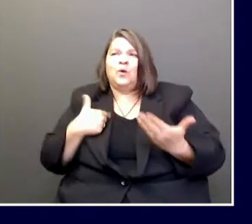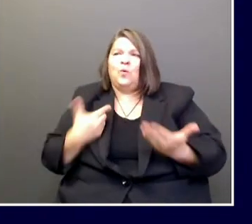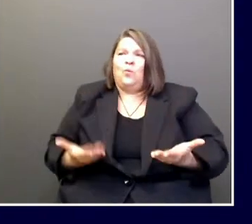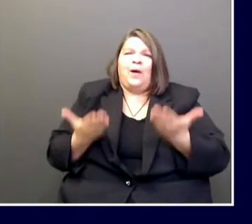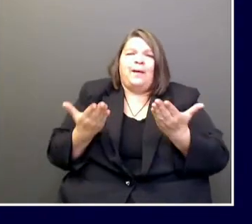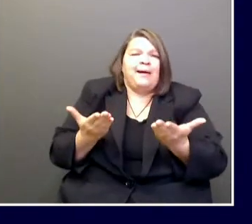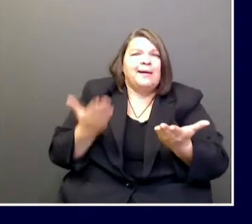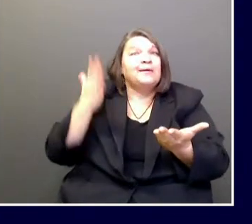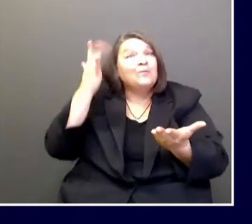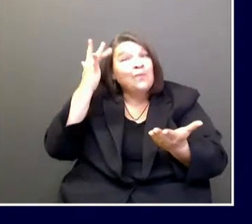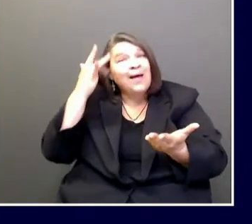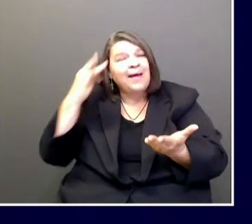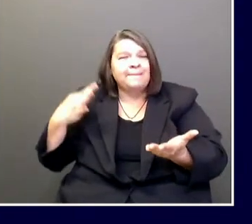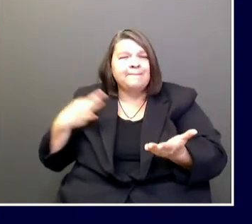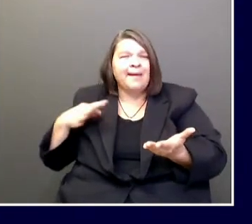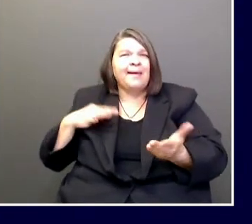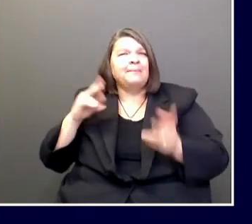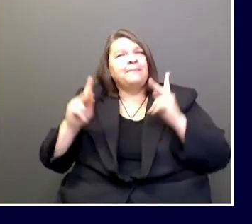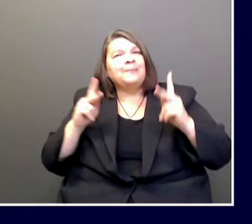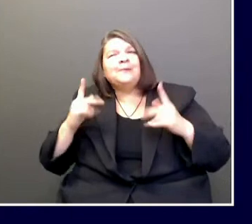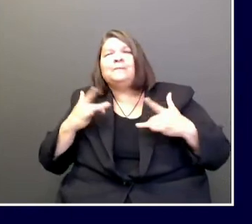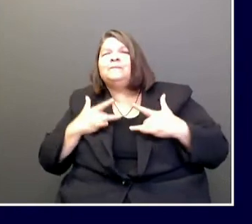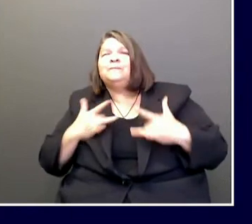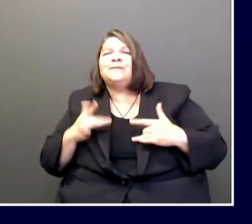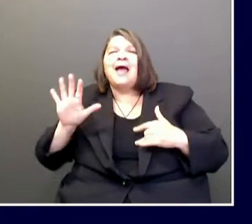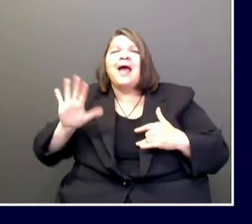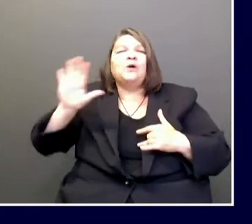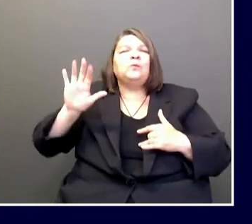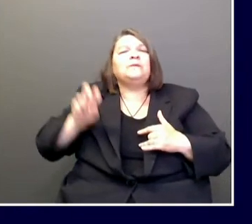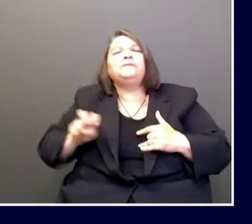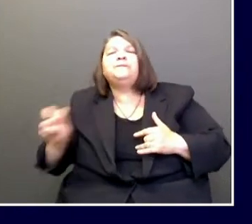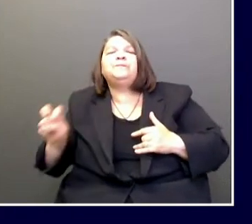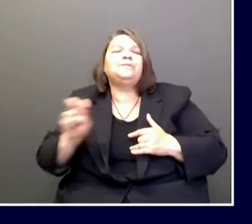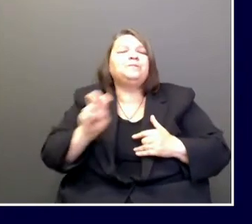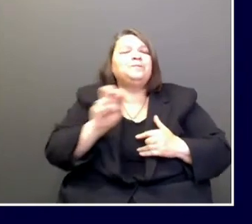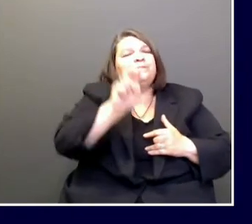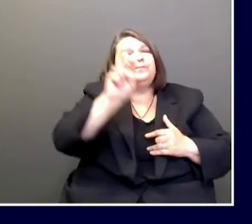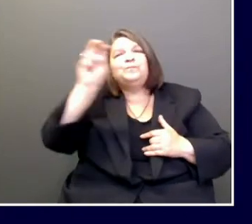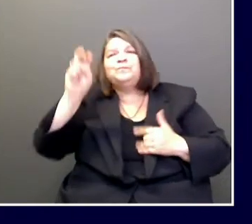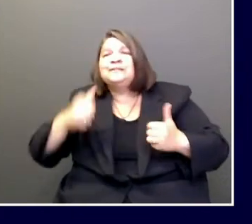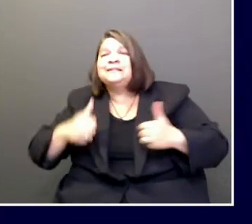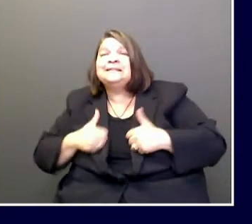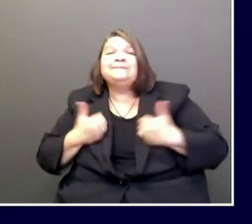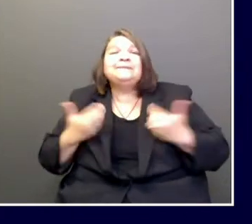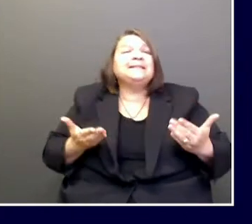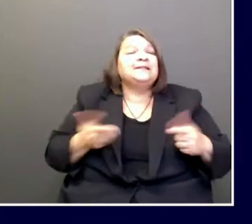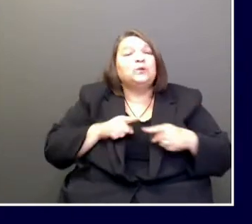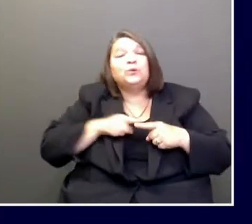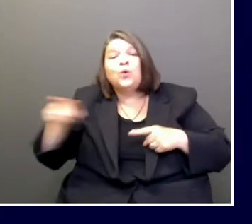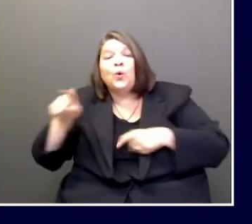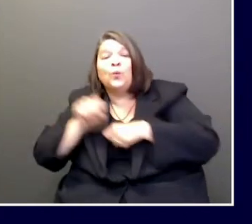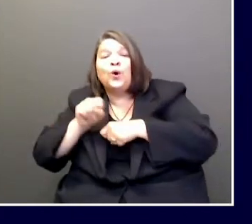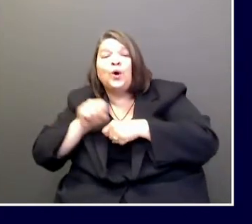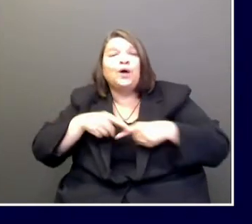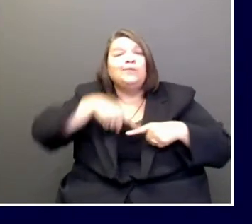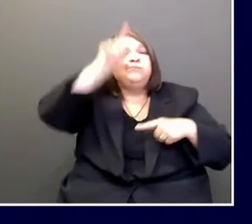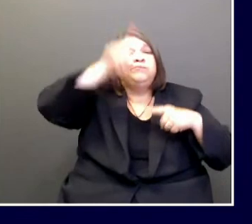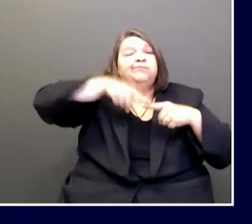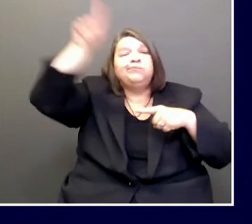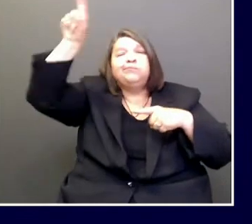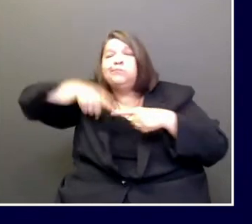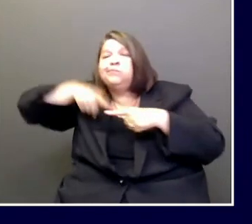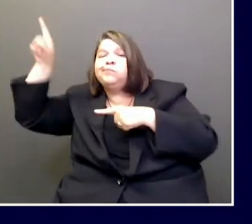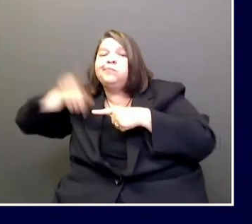is different about the situation now compared to then? Well, one thing, I was going to make a